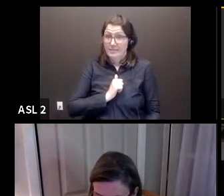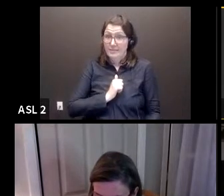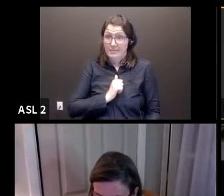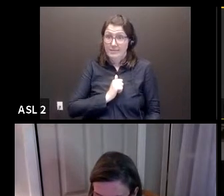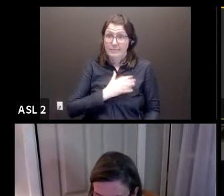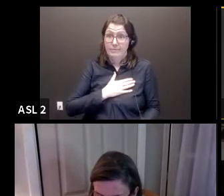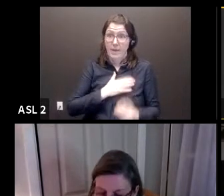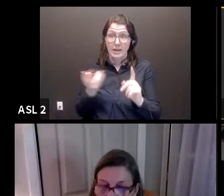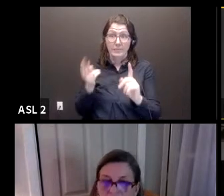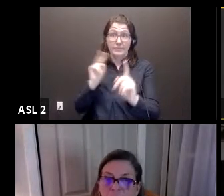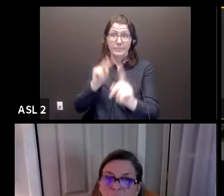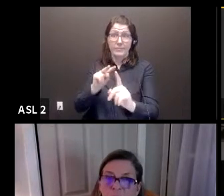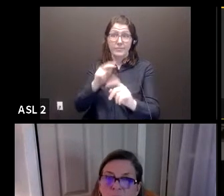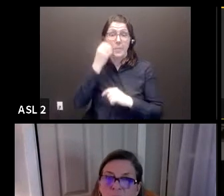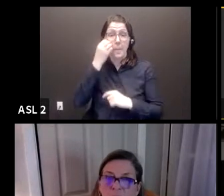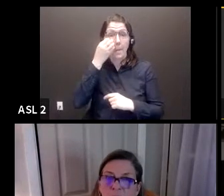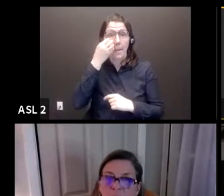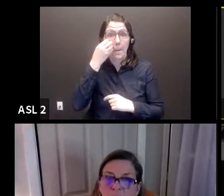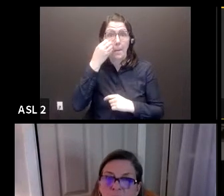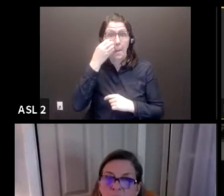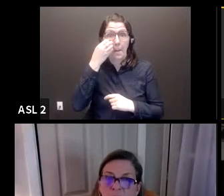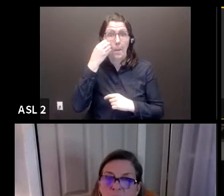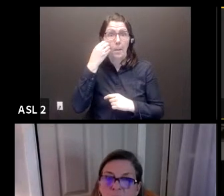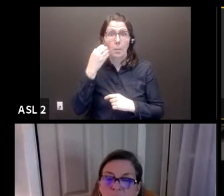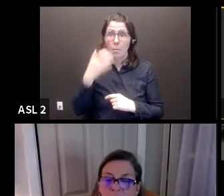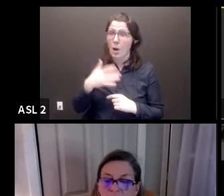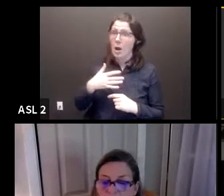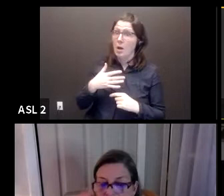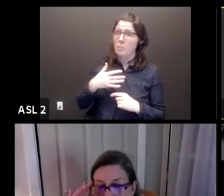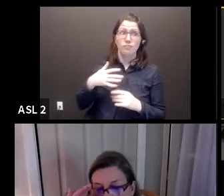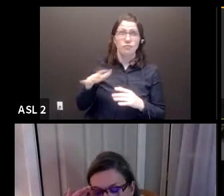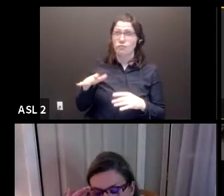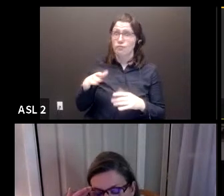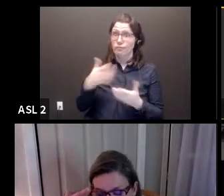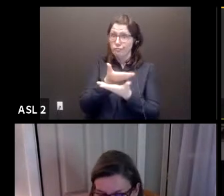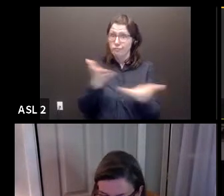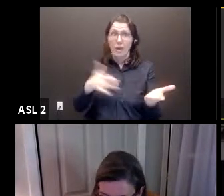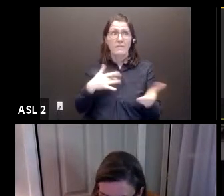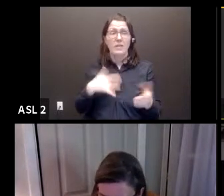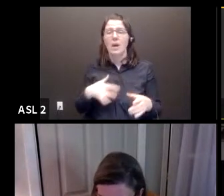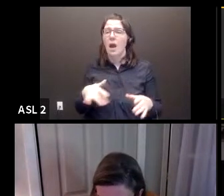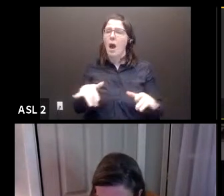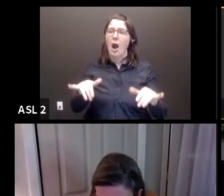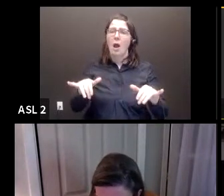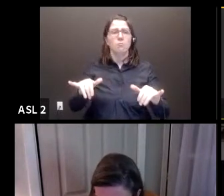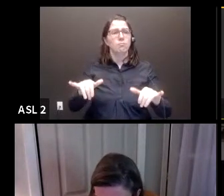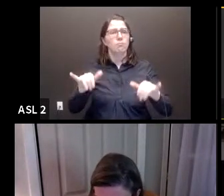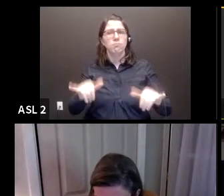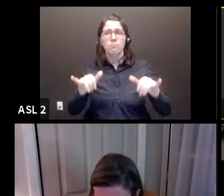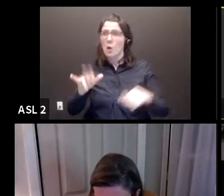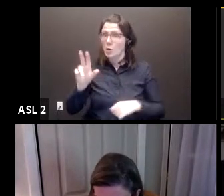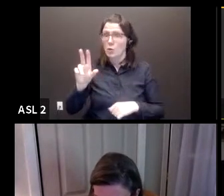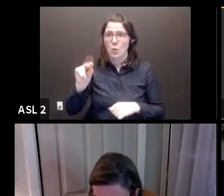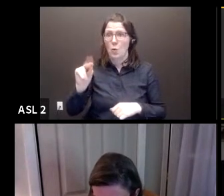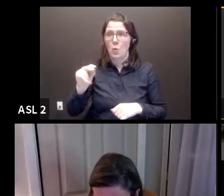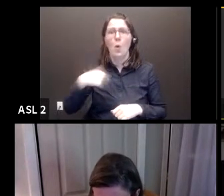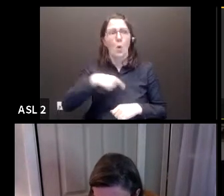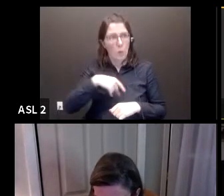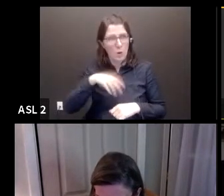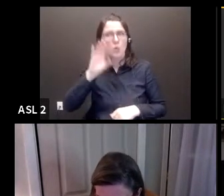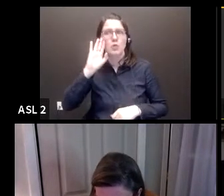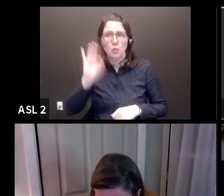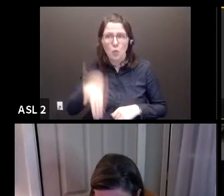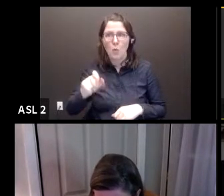um think that we don't need a different response i think it's just how do we transition to the